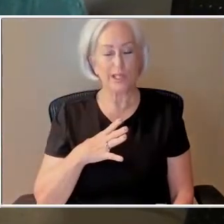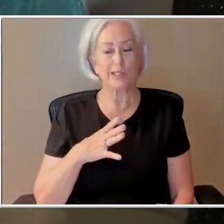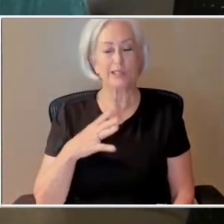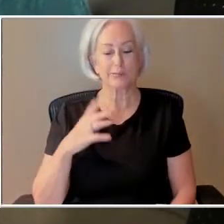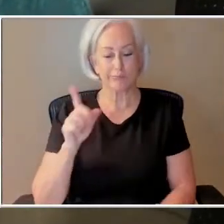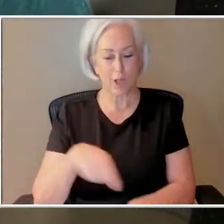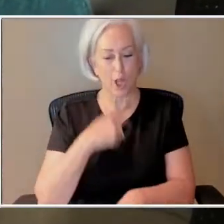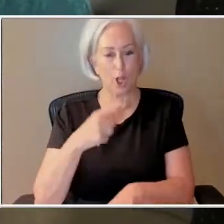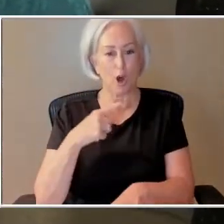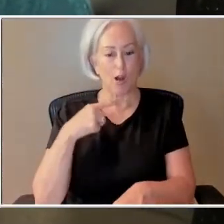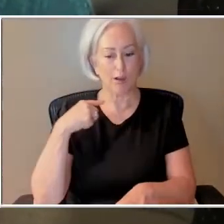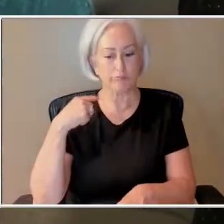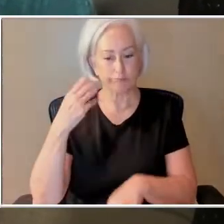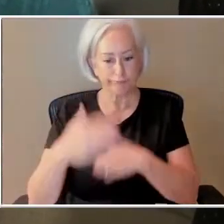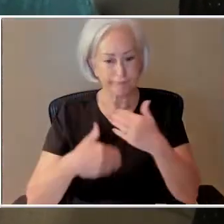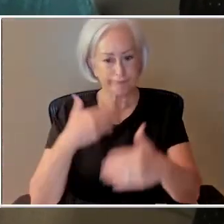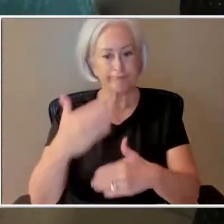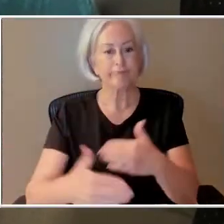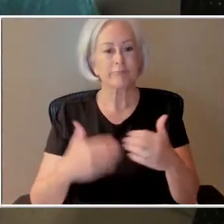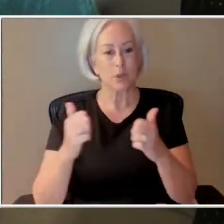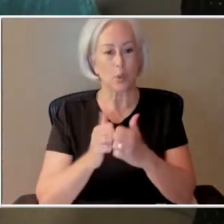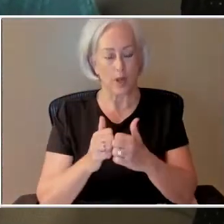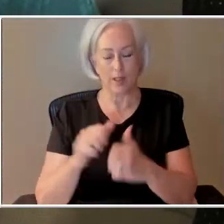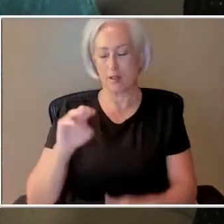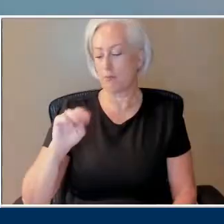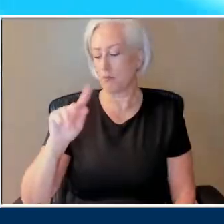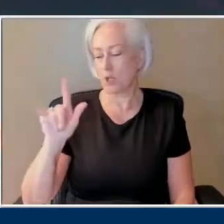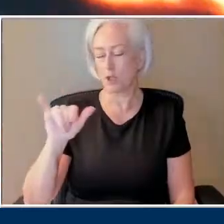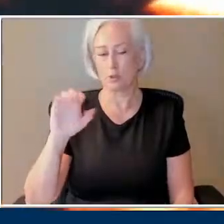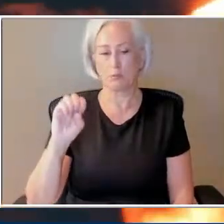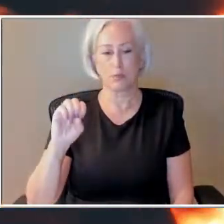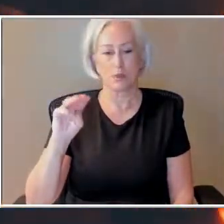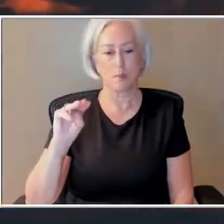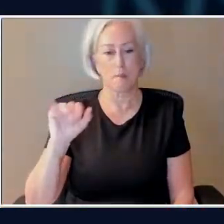and the message for others facing that same journey.